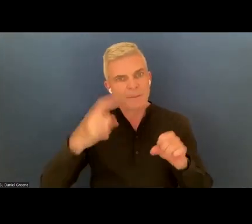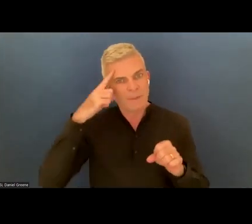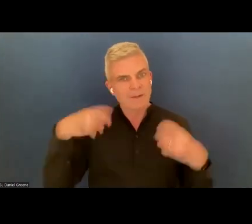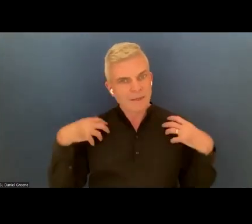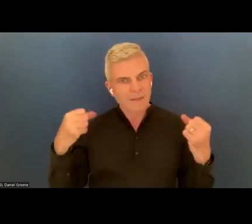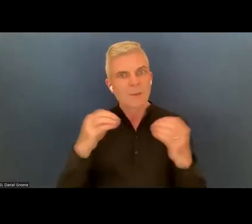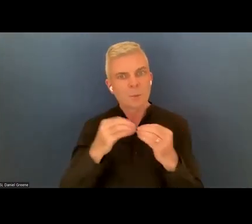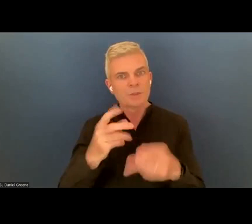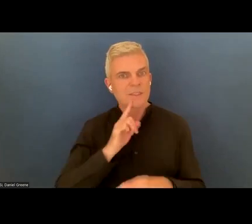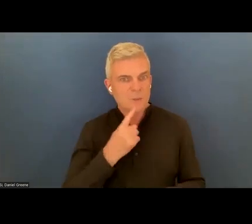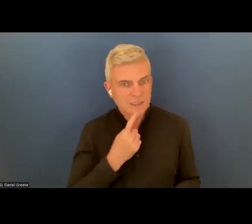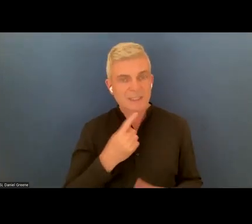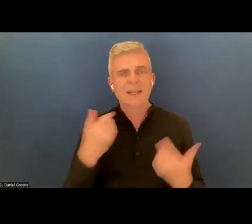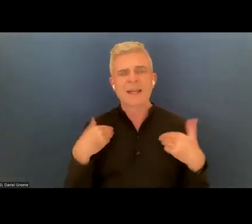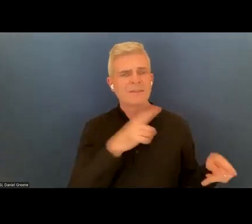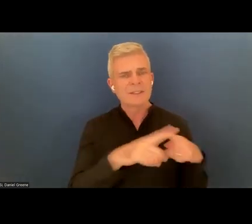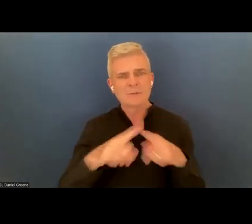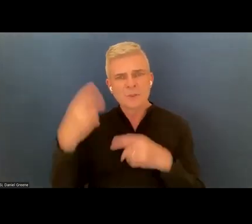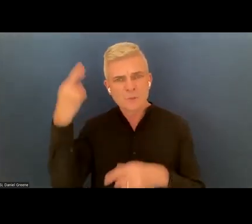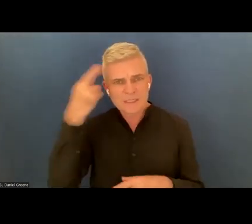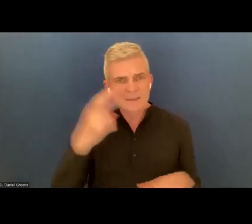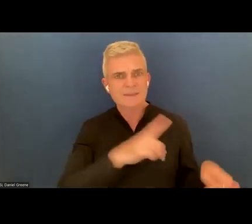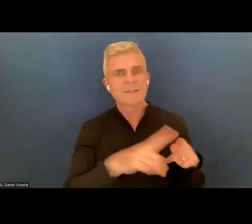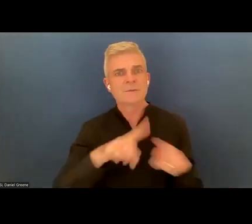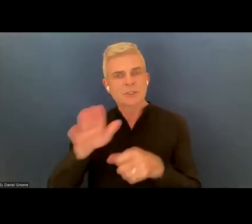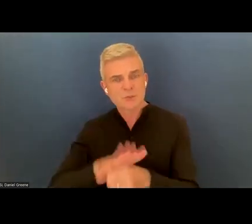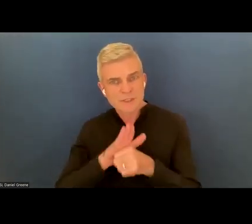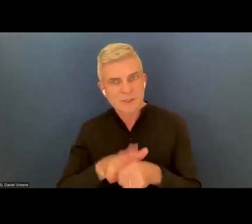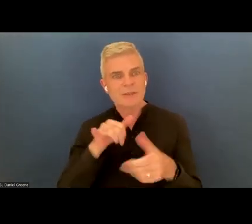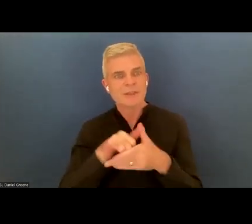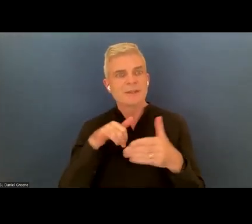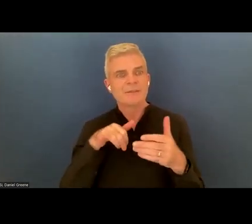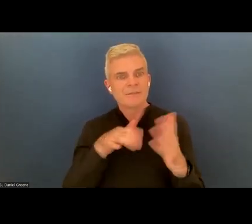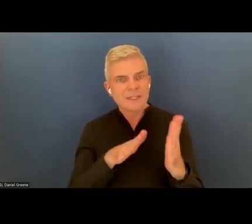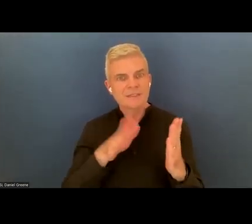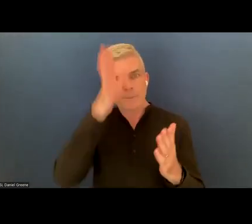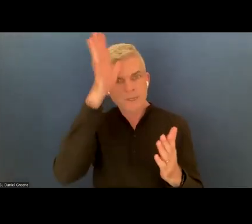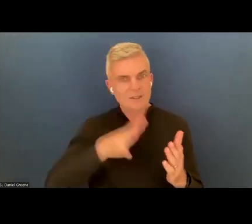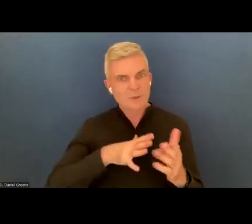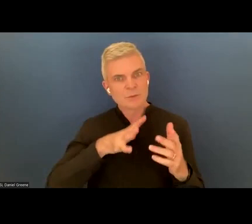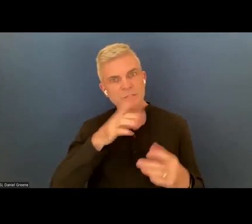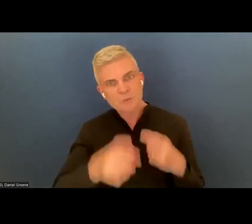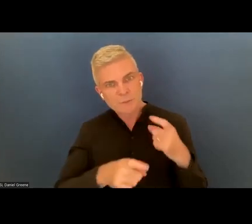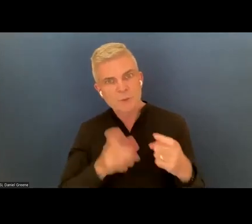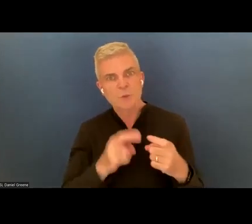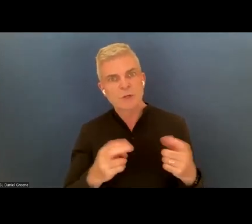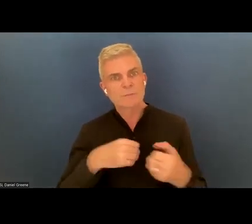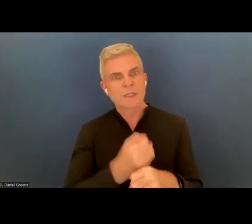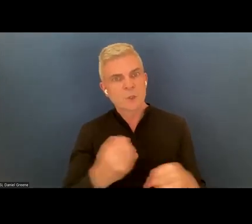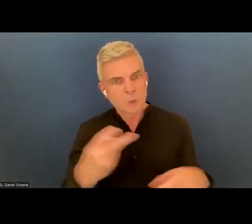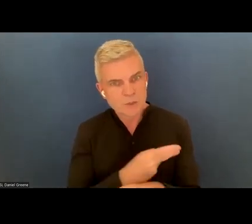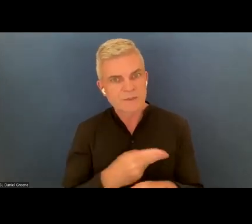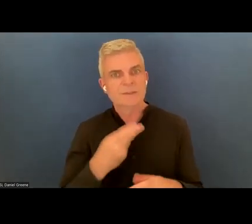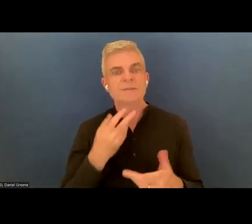reasons and a multitude of stressors facing men that contribute to or exacerbate mental health challenges. Financial pressures, supporting a family,